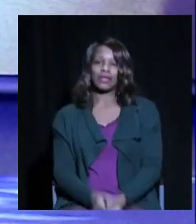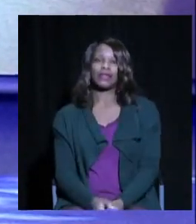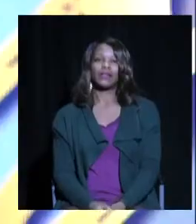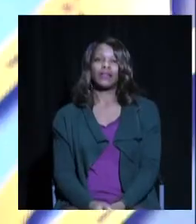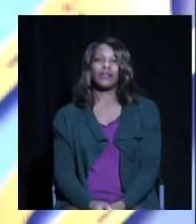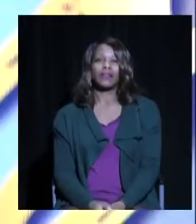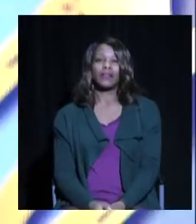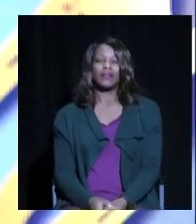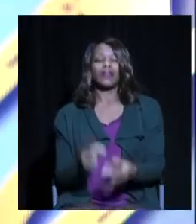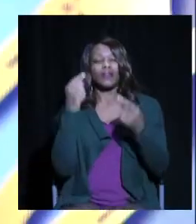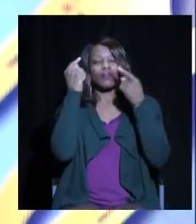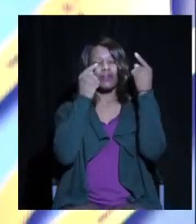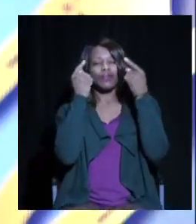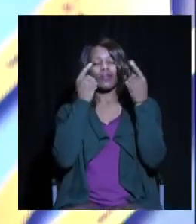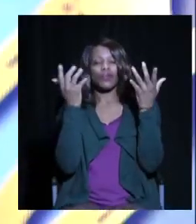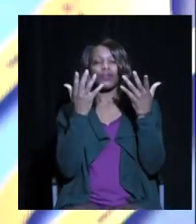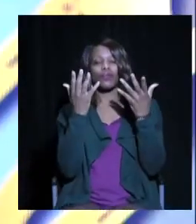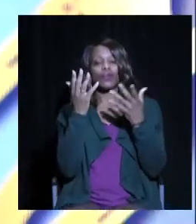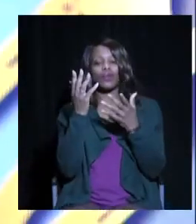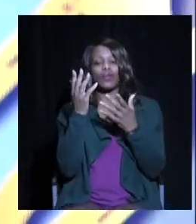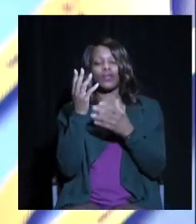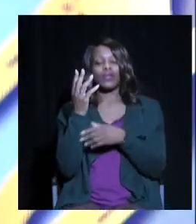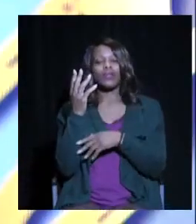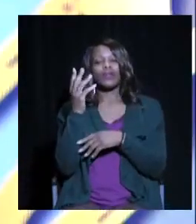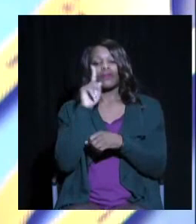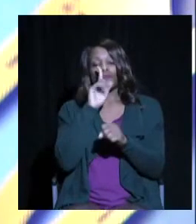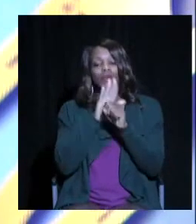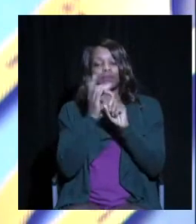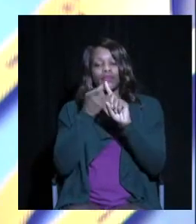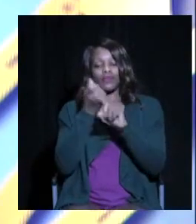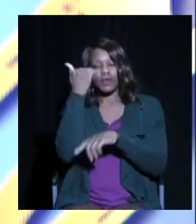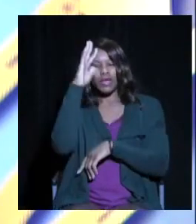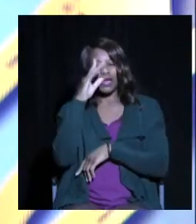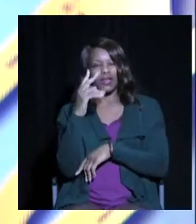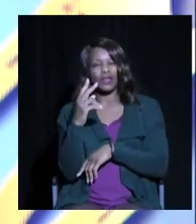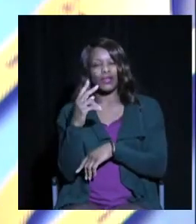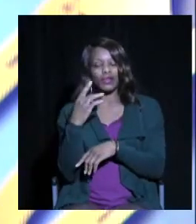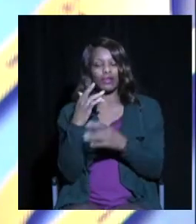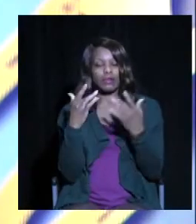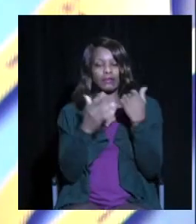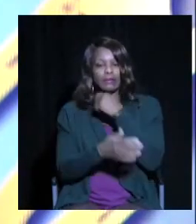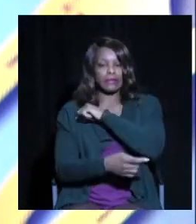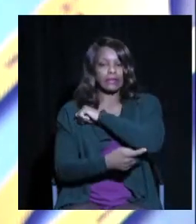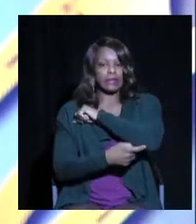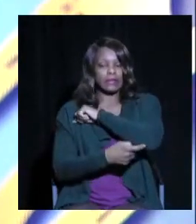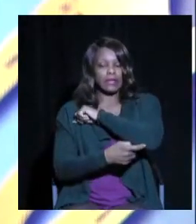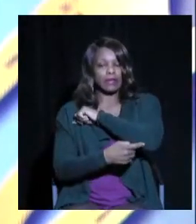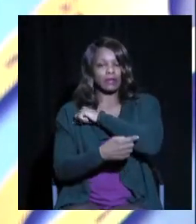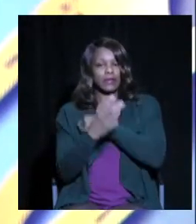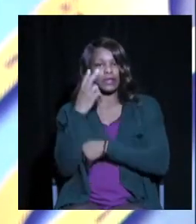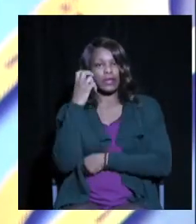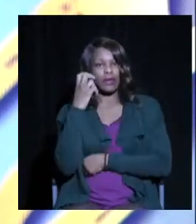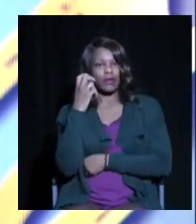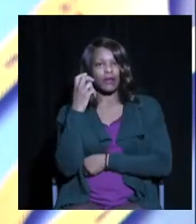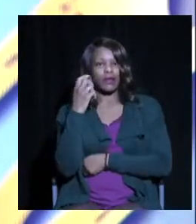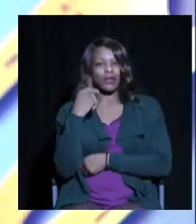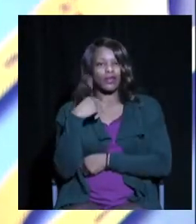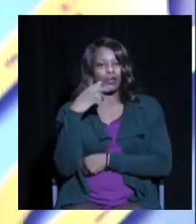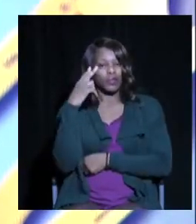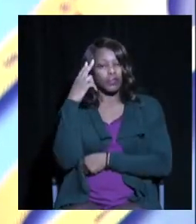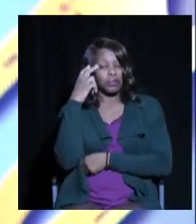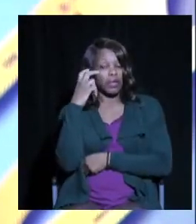I wonder what promises of God you feel tempted to doubt today. I wonder if you feel tempted to doubt that God will never leave you,